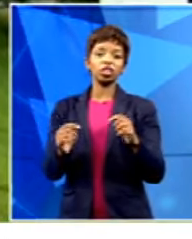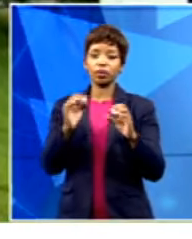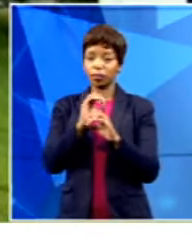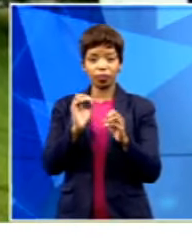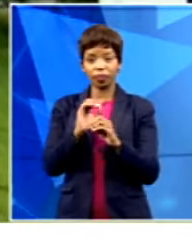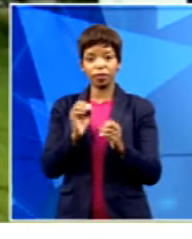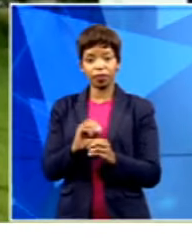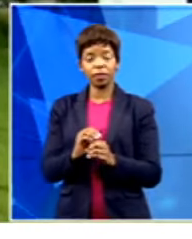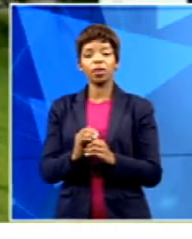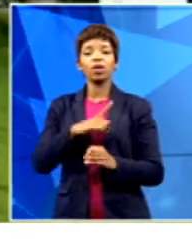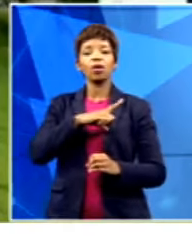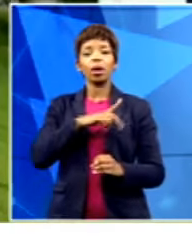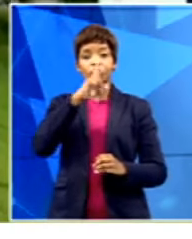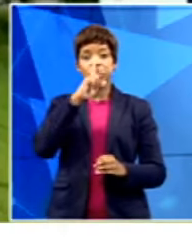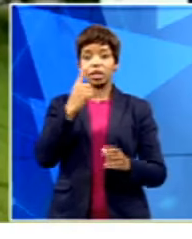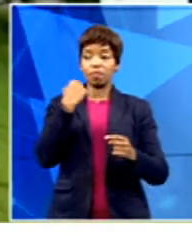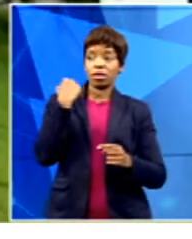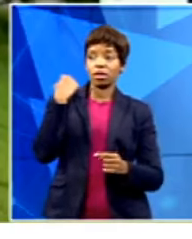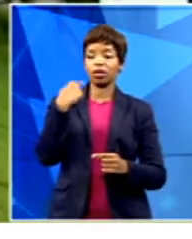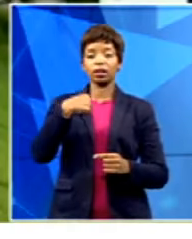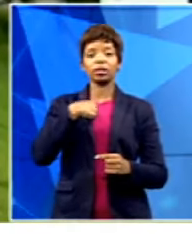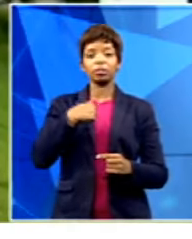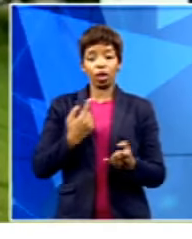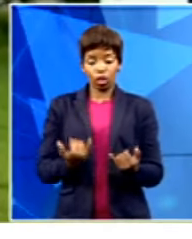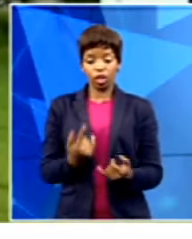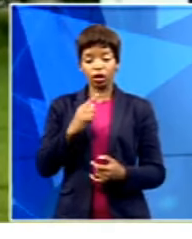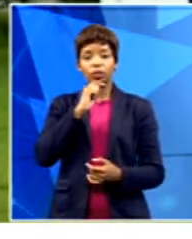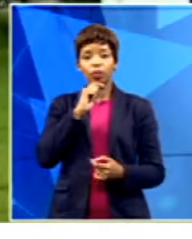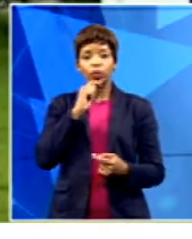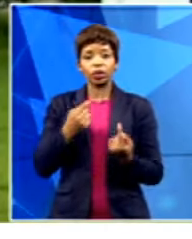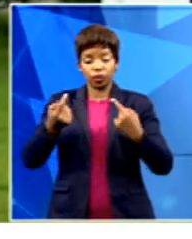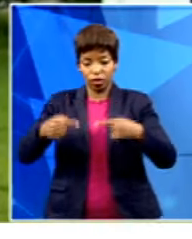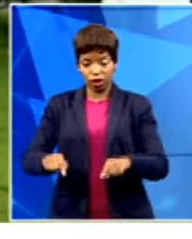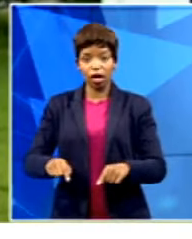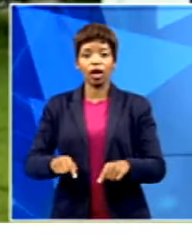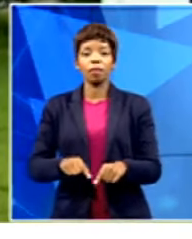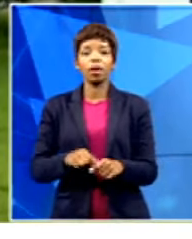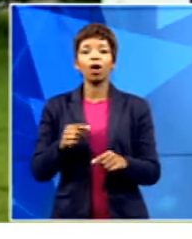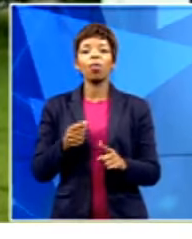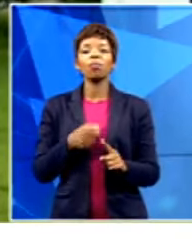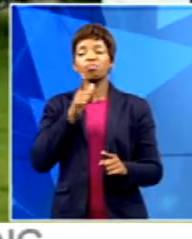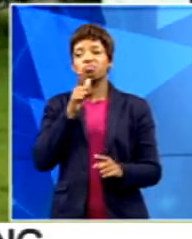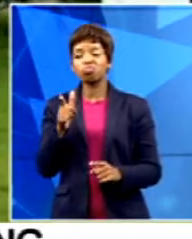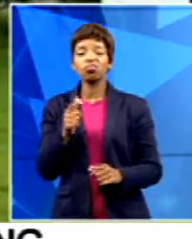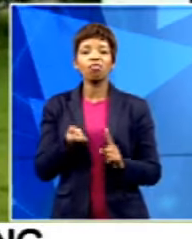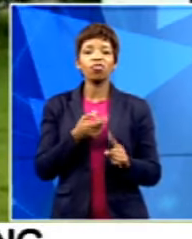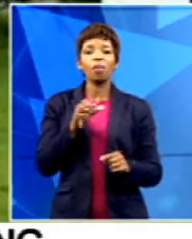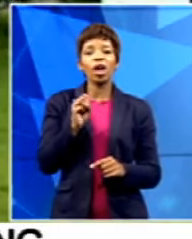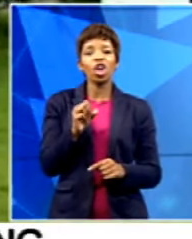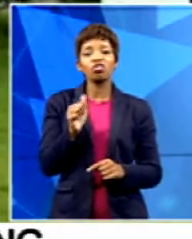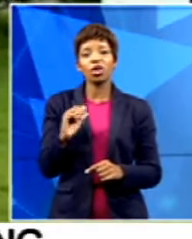Weltevreeden Park. As you can see behind me, we came in this morning, Thabo Madulula and myself. We told them we're from the SABC News. We've come